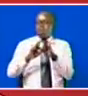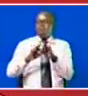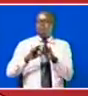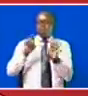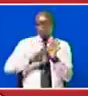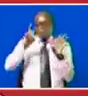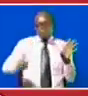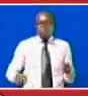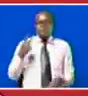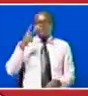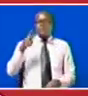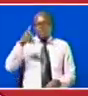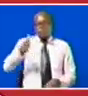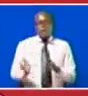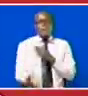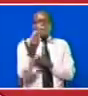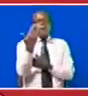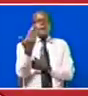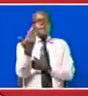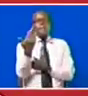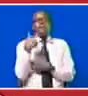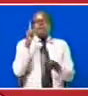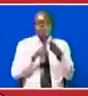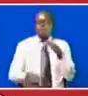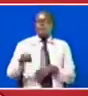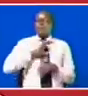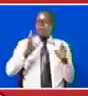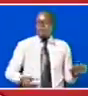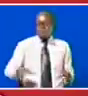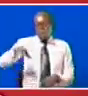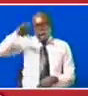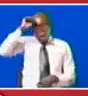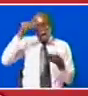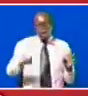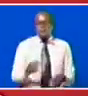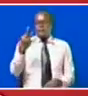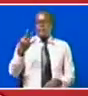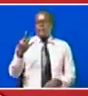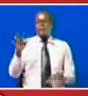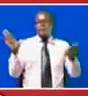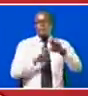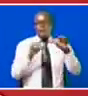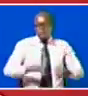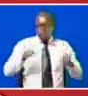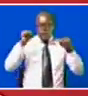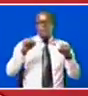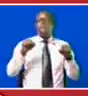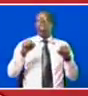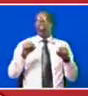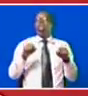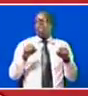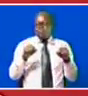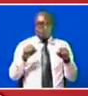resignations that we saw early this morning. He says the commission has today learned that three commissioners, Vice Chairperson Ms.